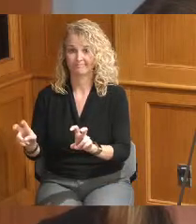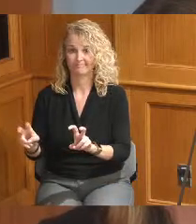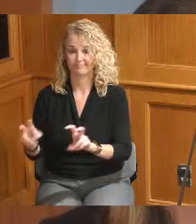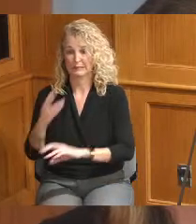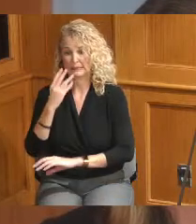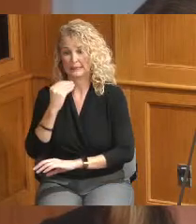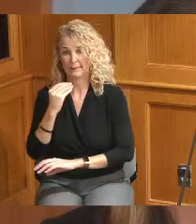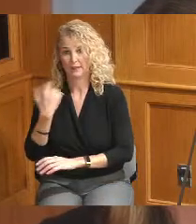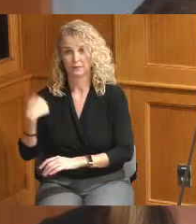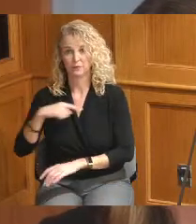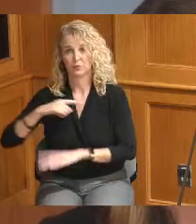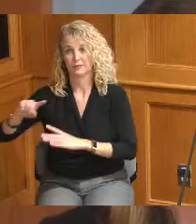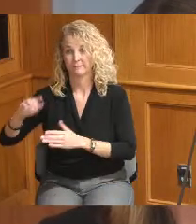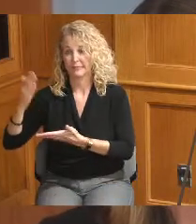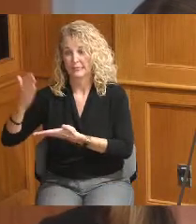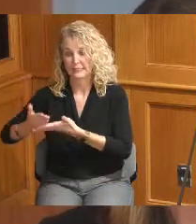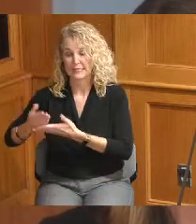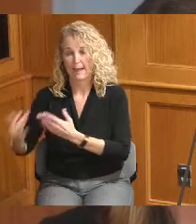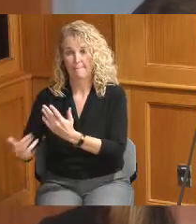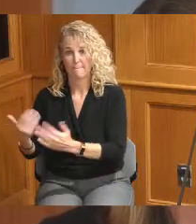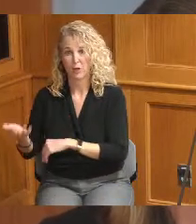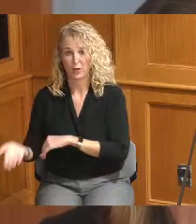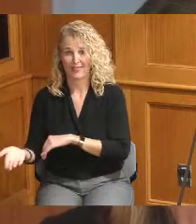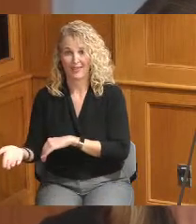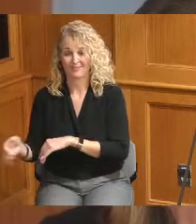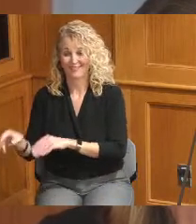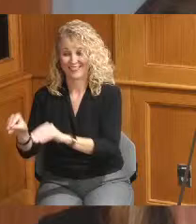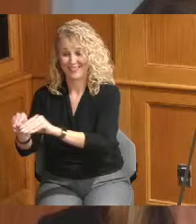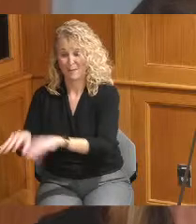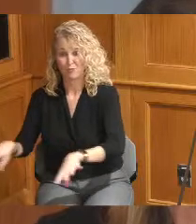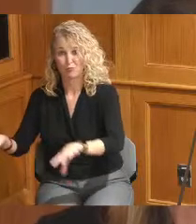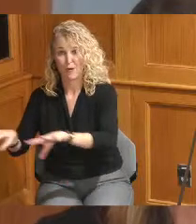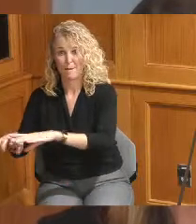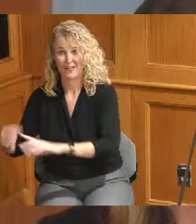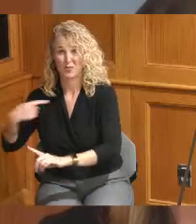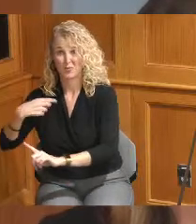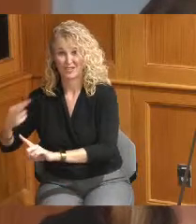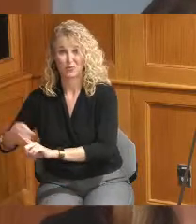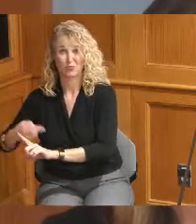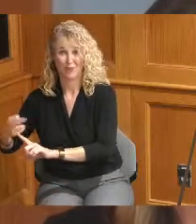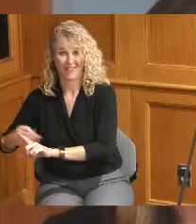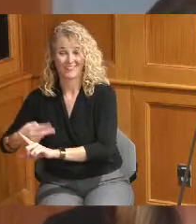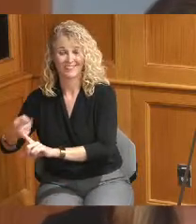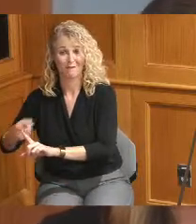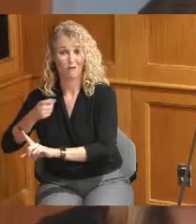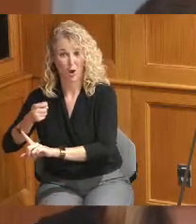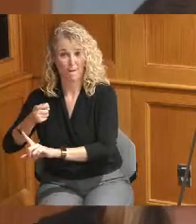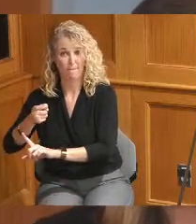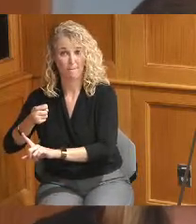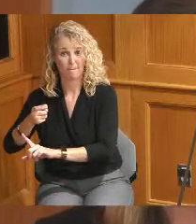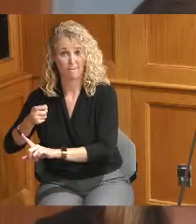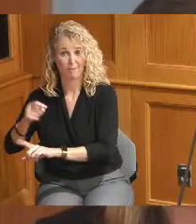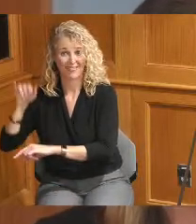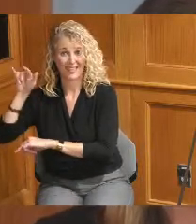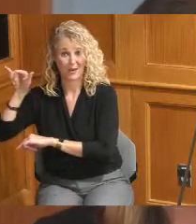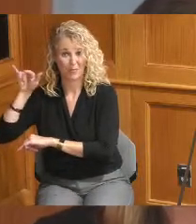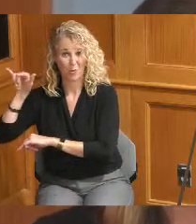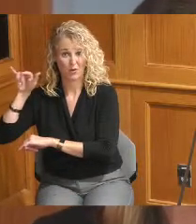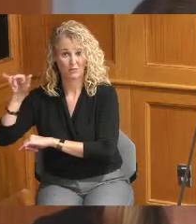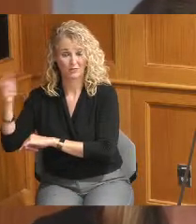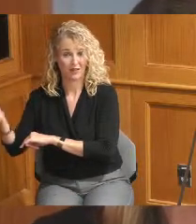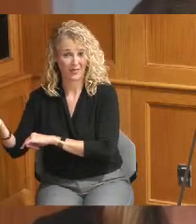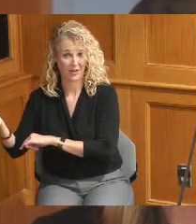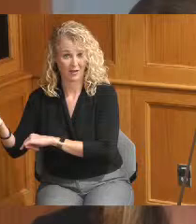stopped incinerating there. And it is on property that we rent, that we lease from the airport.